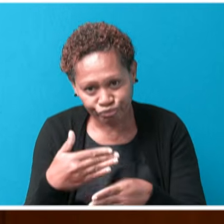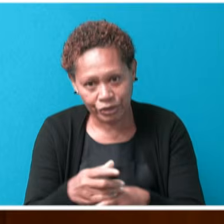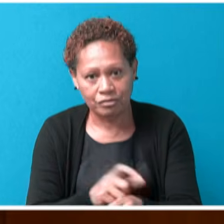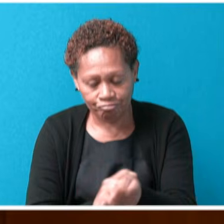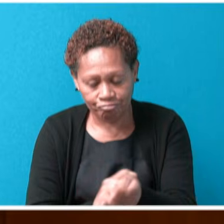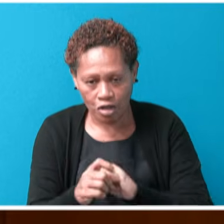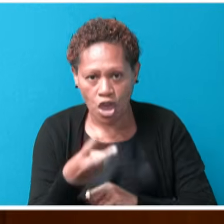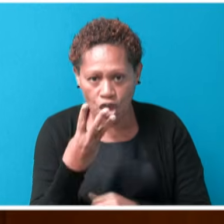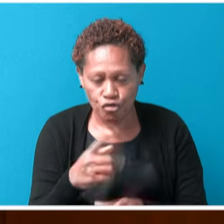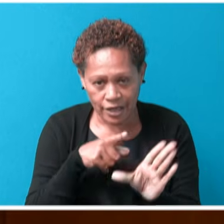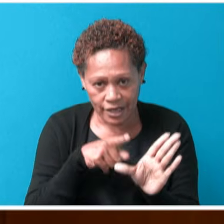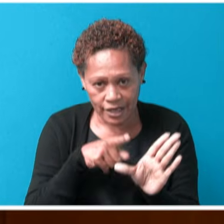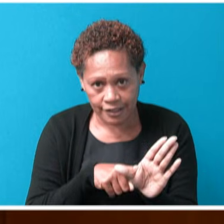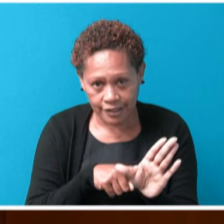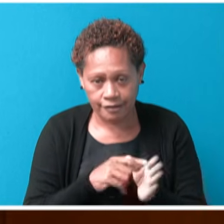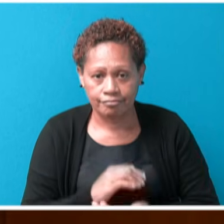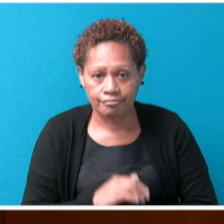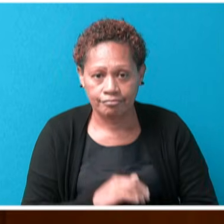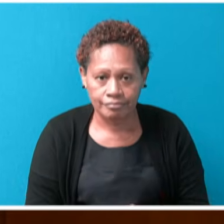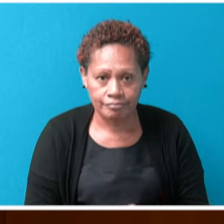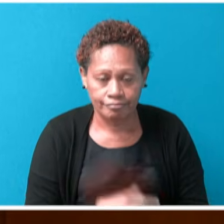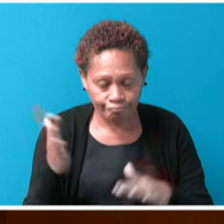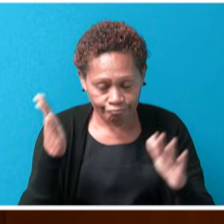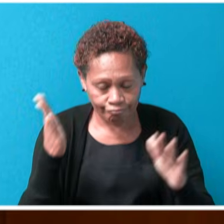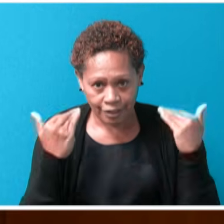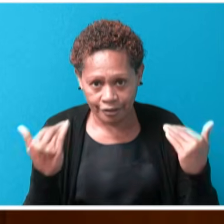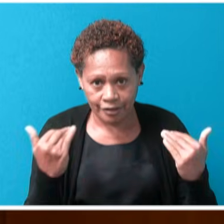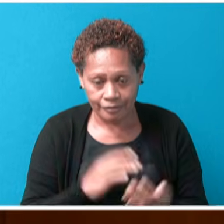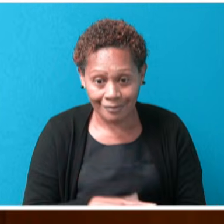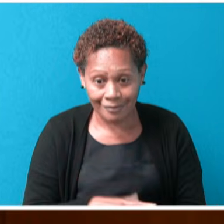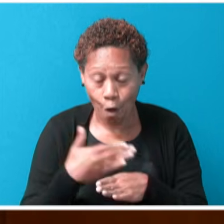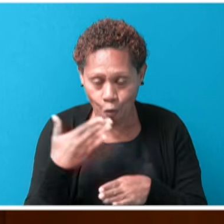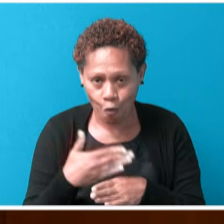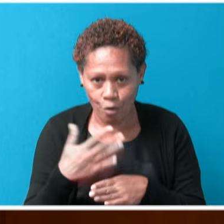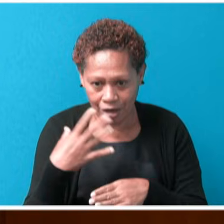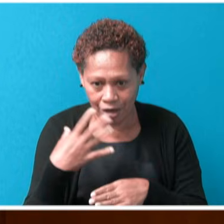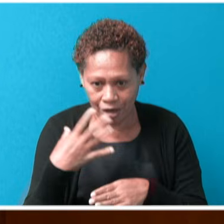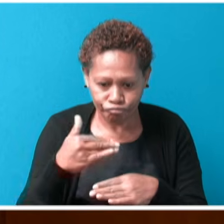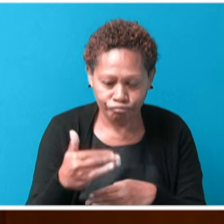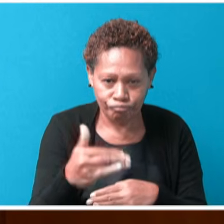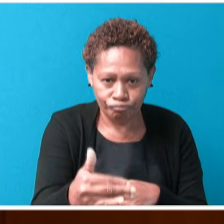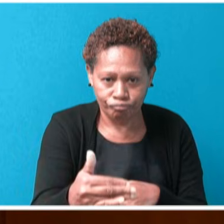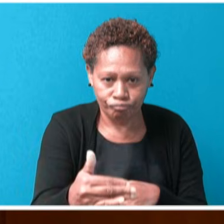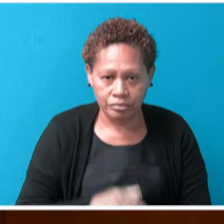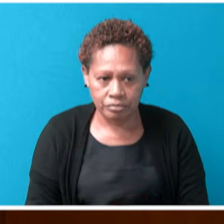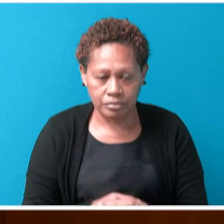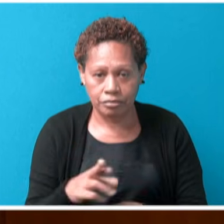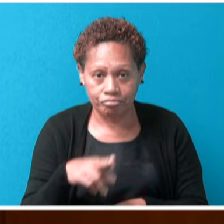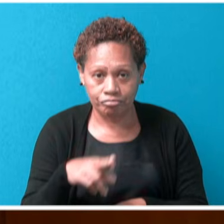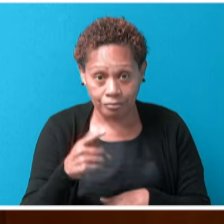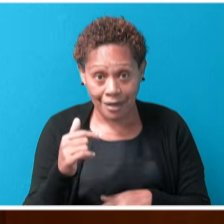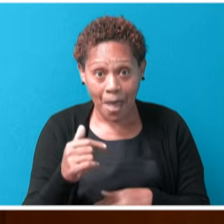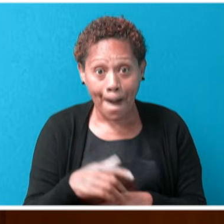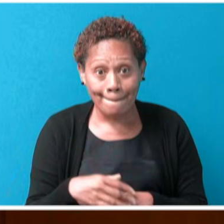years. Mr. Speaker, sir, there is much work ahead, but the government is moving